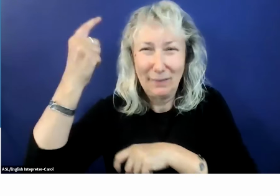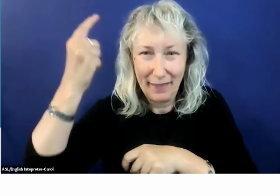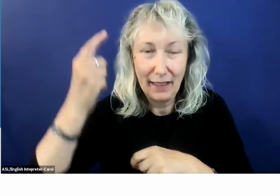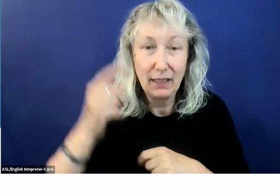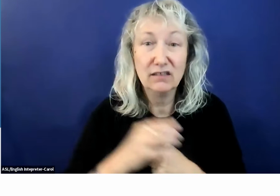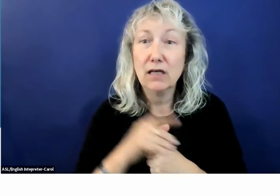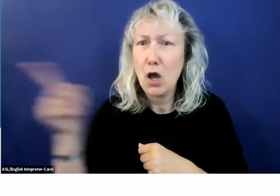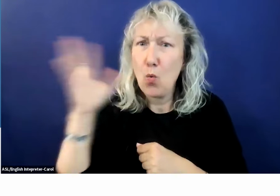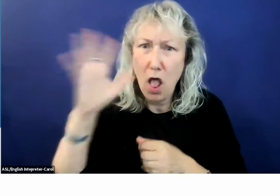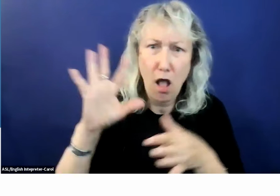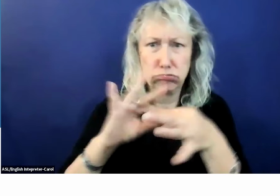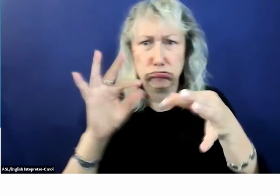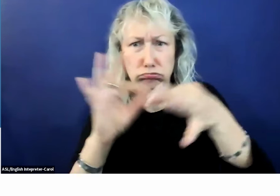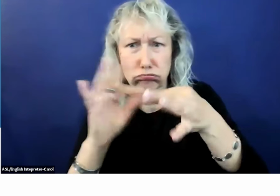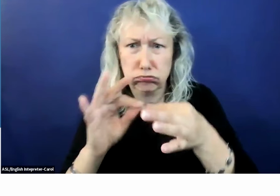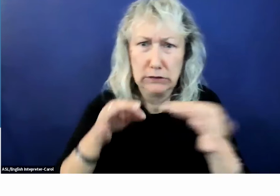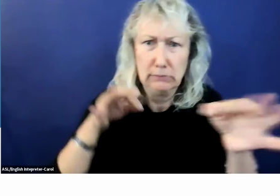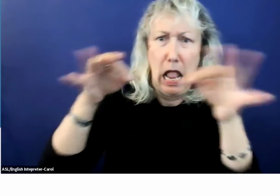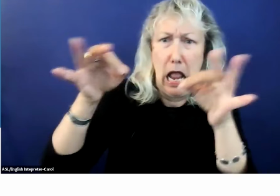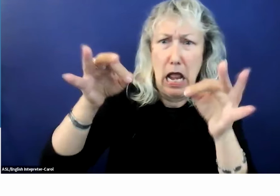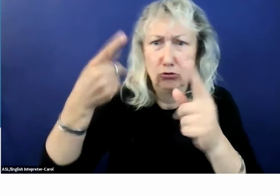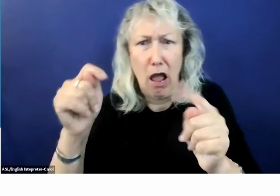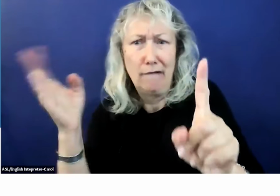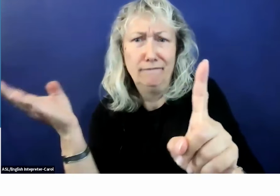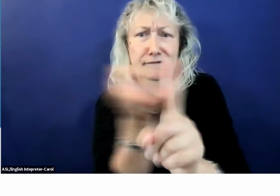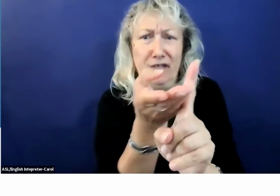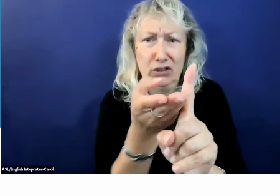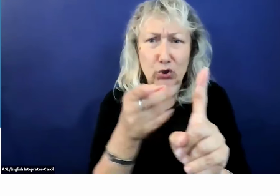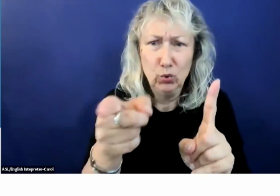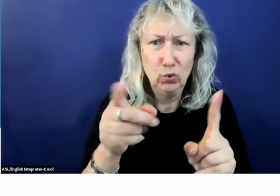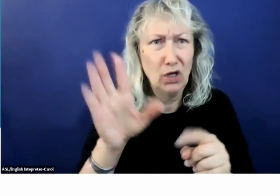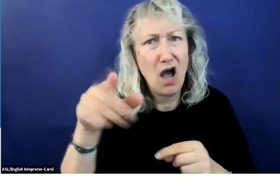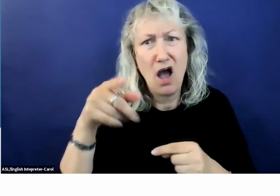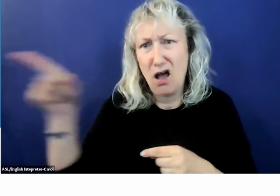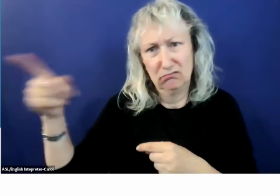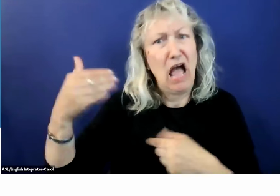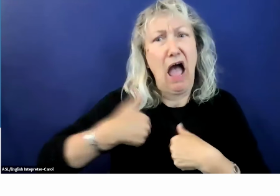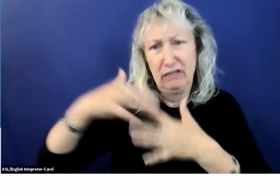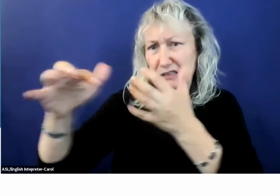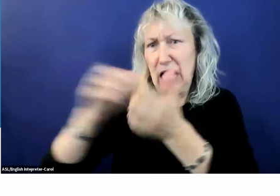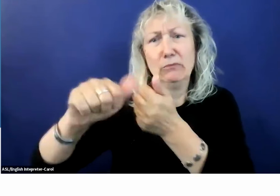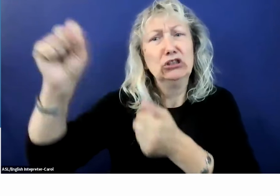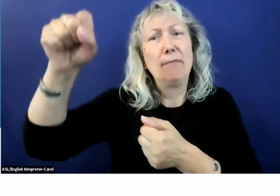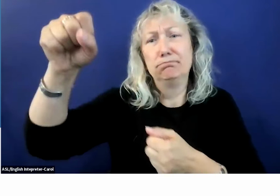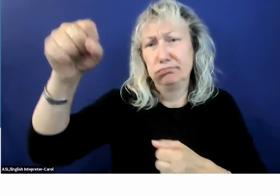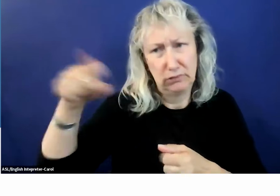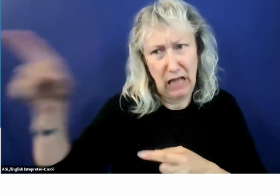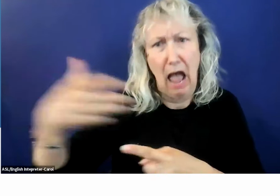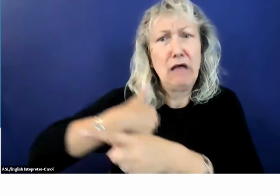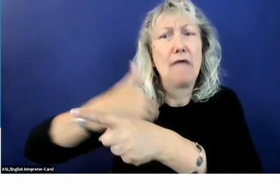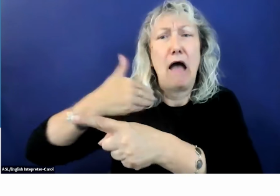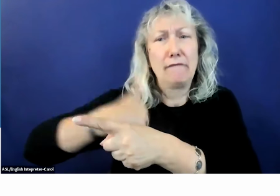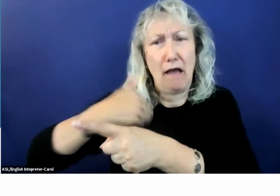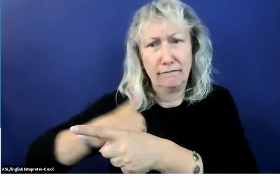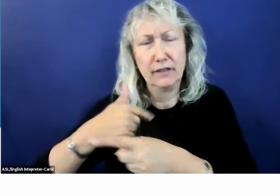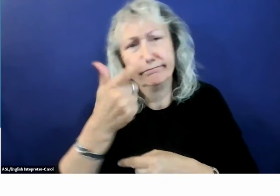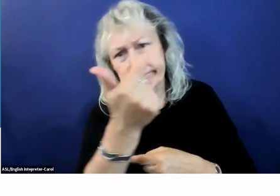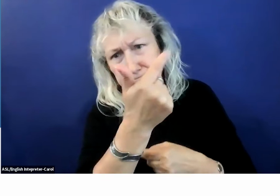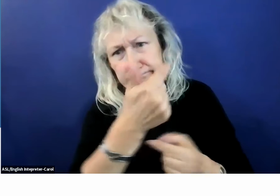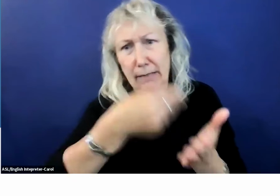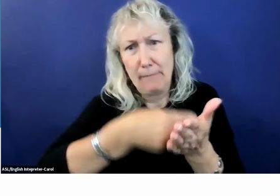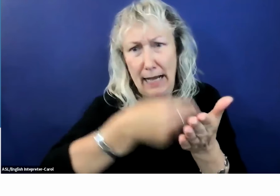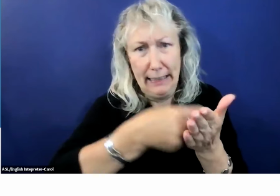high pressure sales tactics. They might claim that there is damage when there's not. And they typically will ask for money